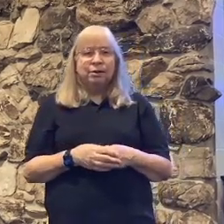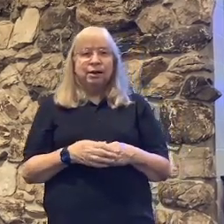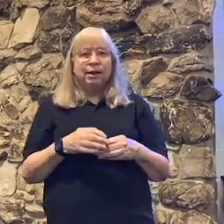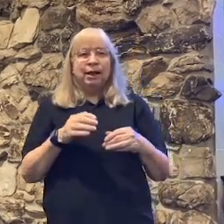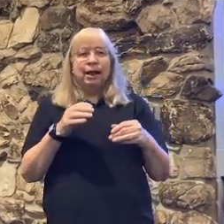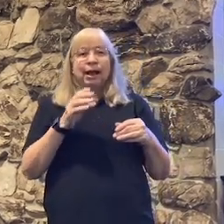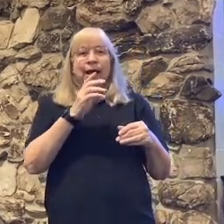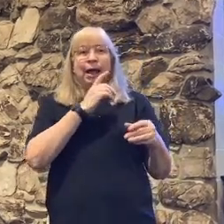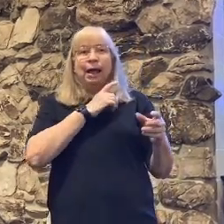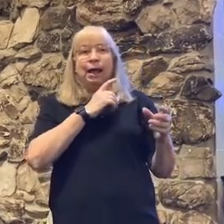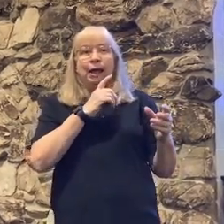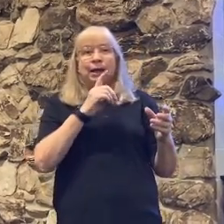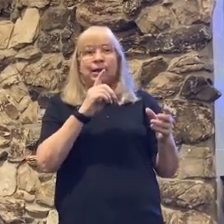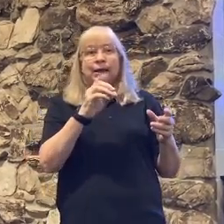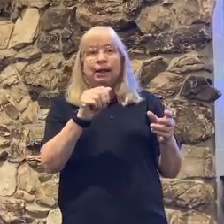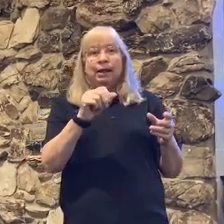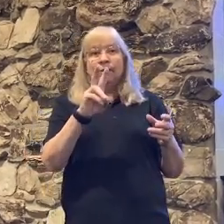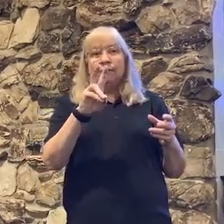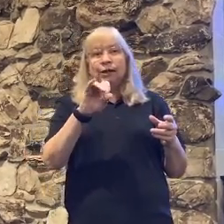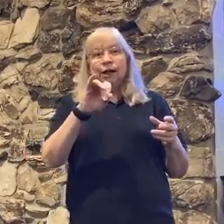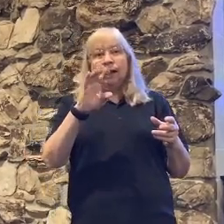David found confidence.